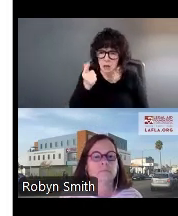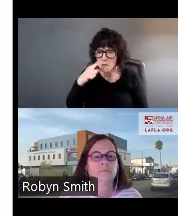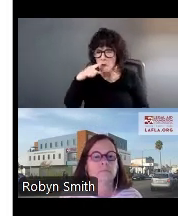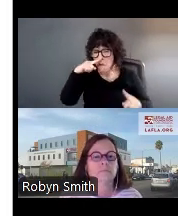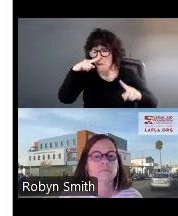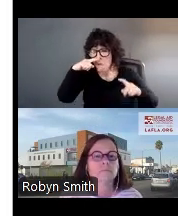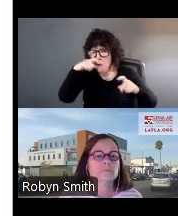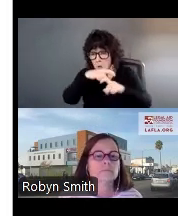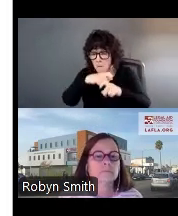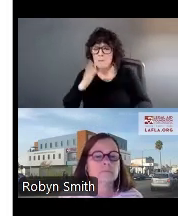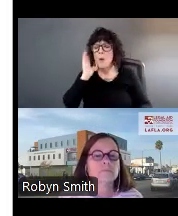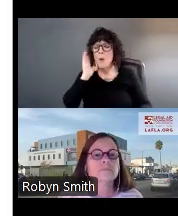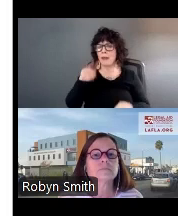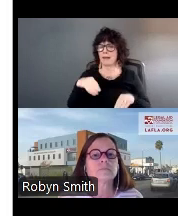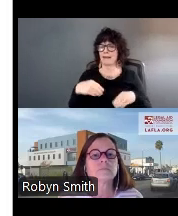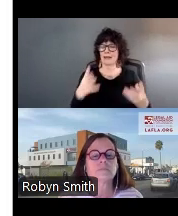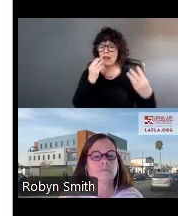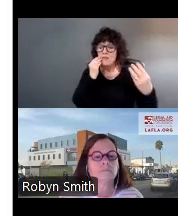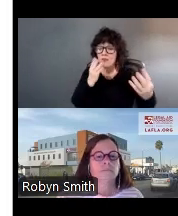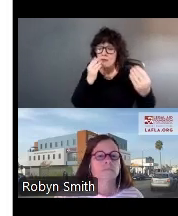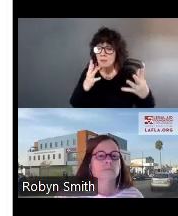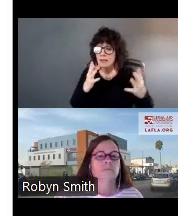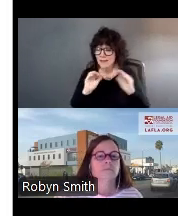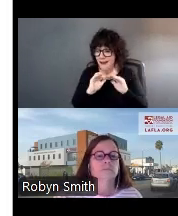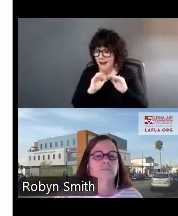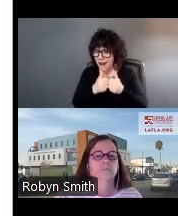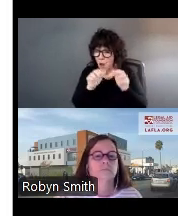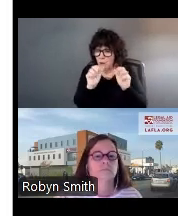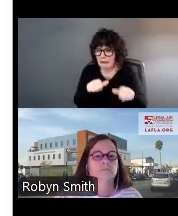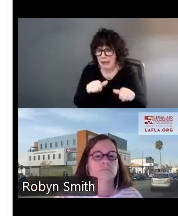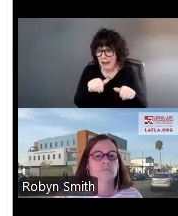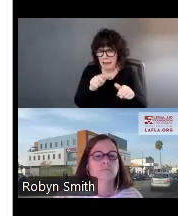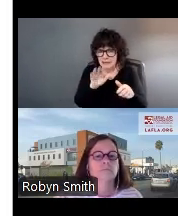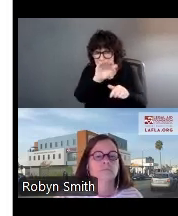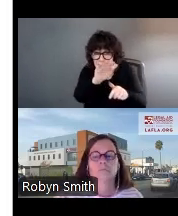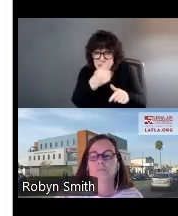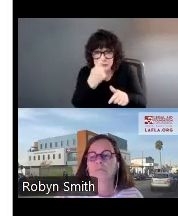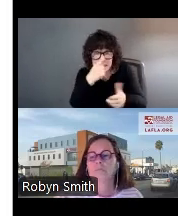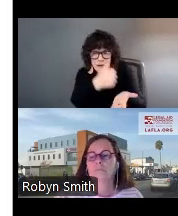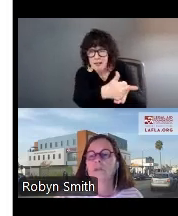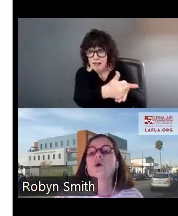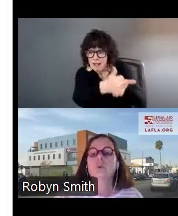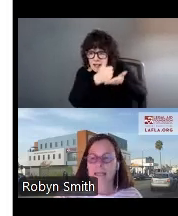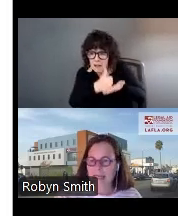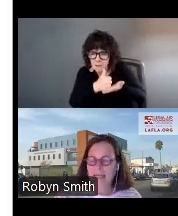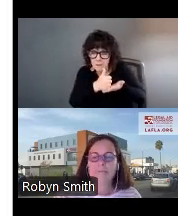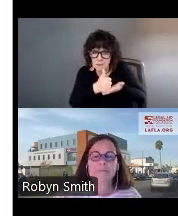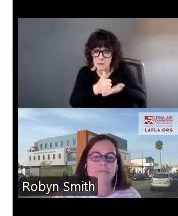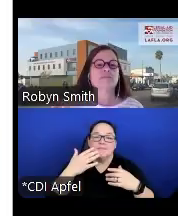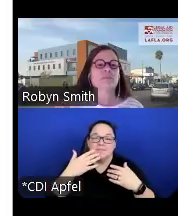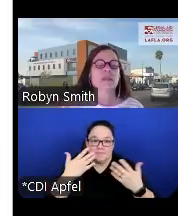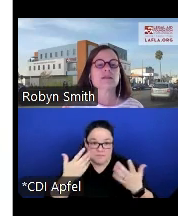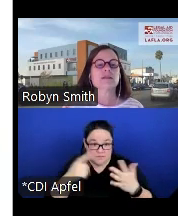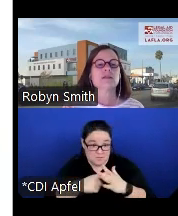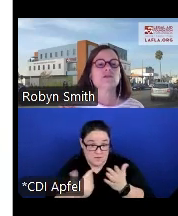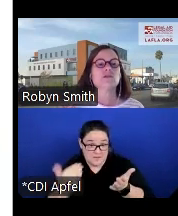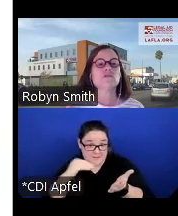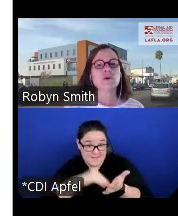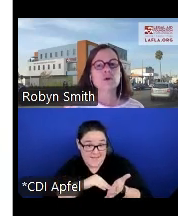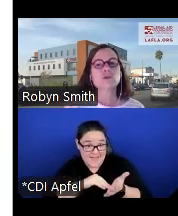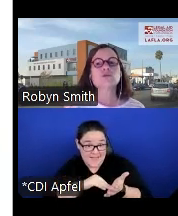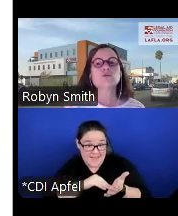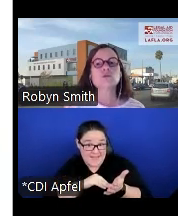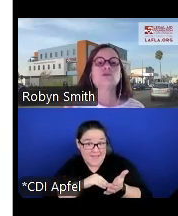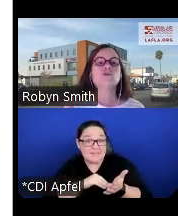And Robyn, I think oh, sorry to interrupt, we're getting up for an interpreter switch out. Okay. So